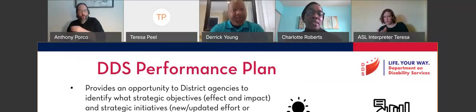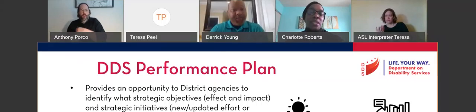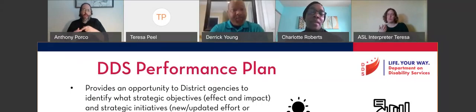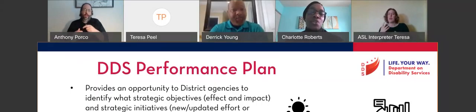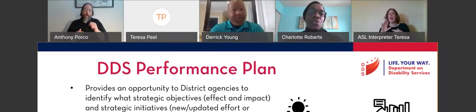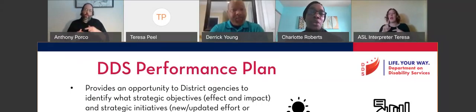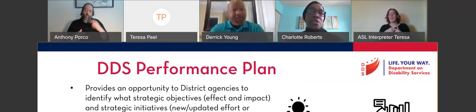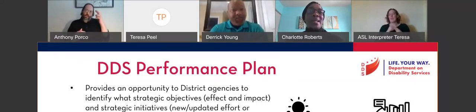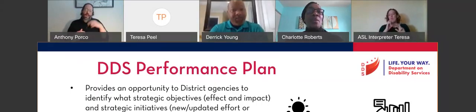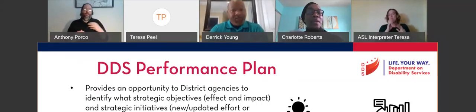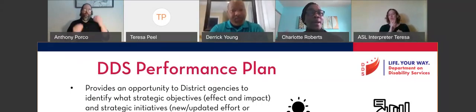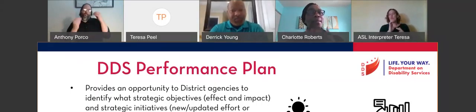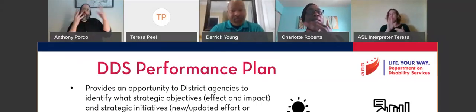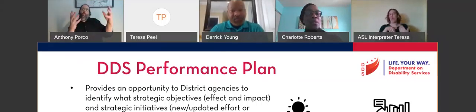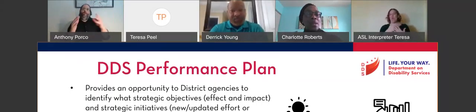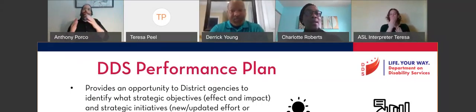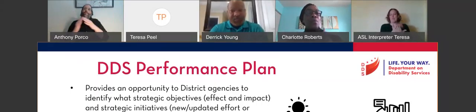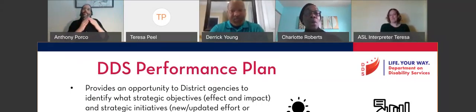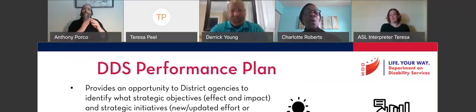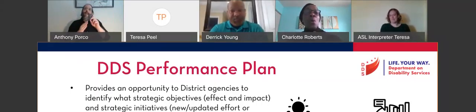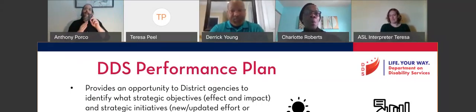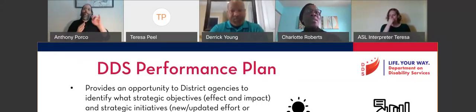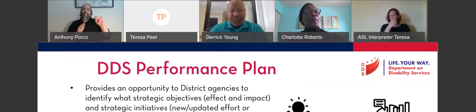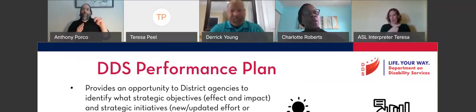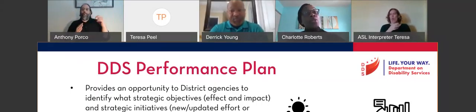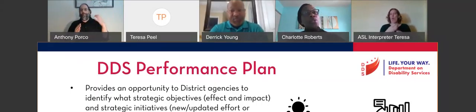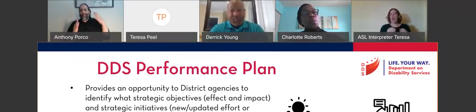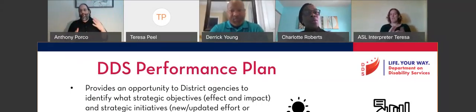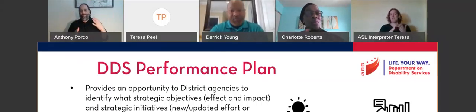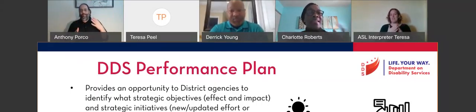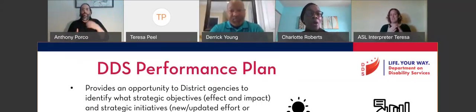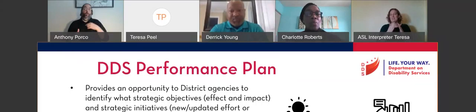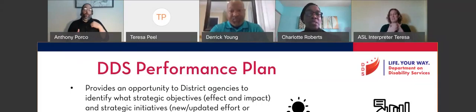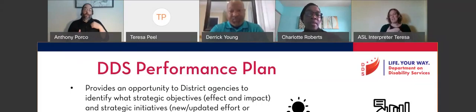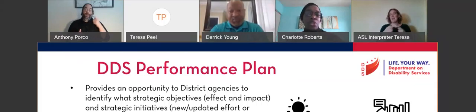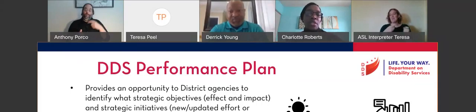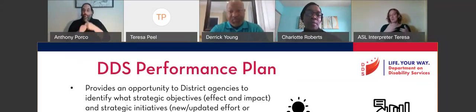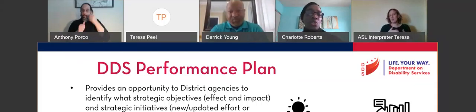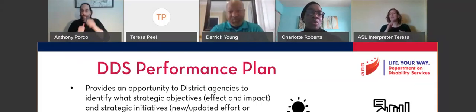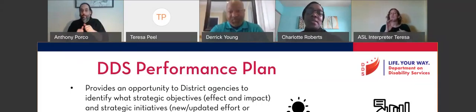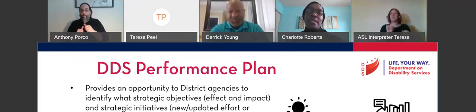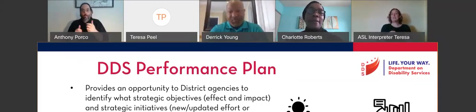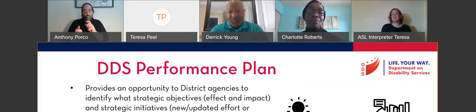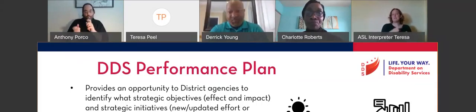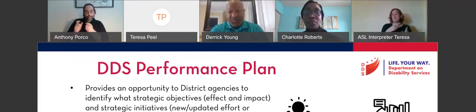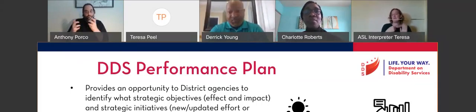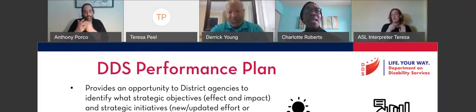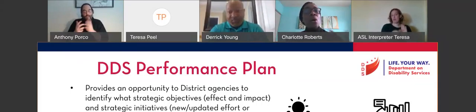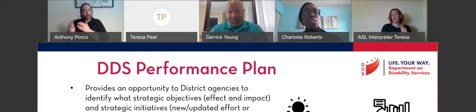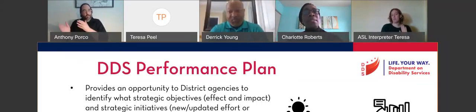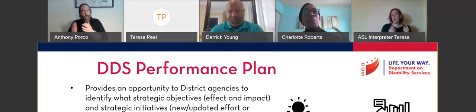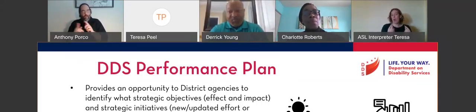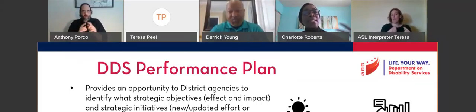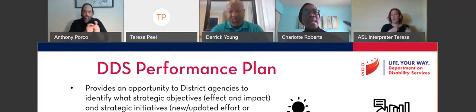Office of the City Administrator so that we can kind of keep in line with what we say we're going to do and also kind of help us to make adjustments throughout the year.